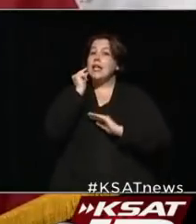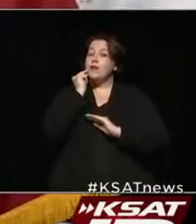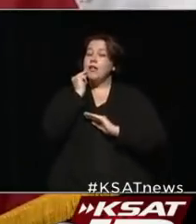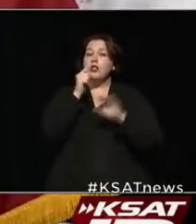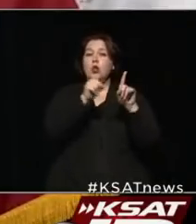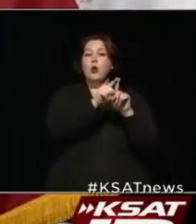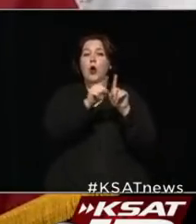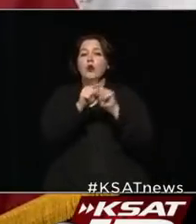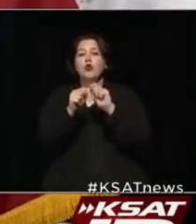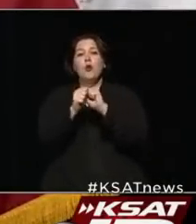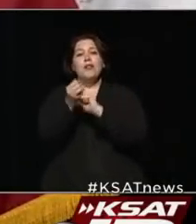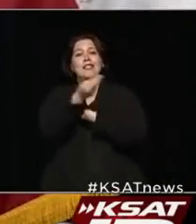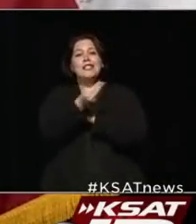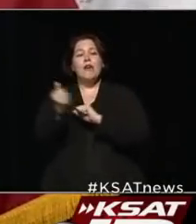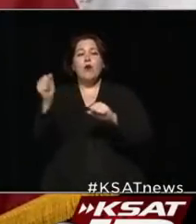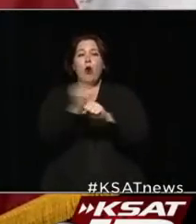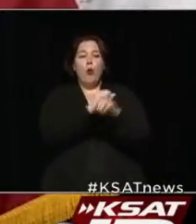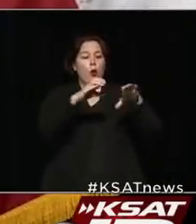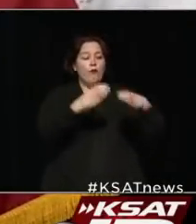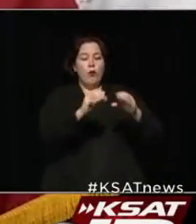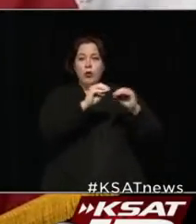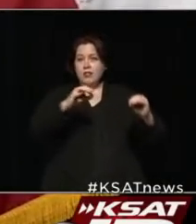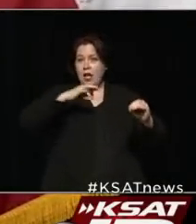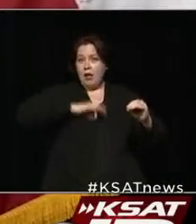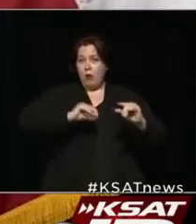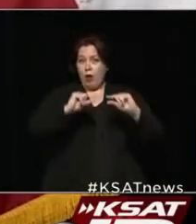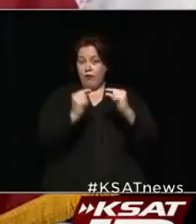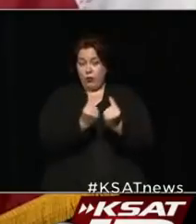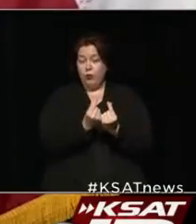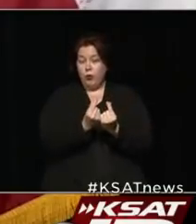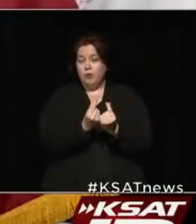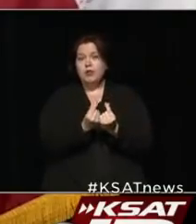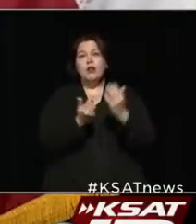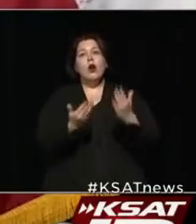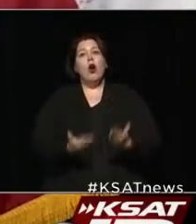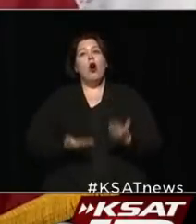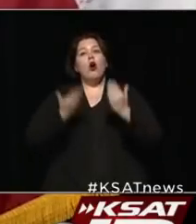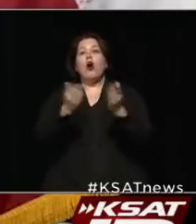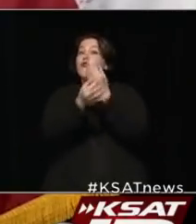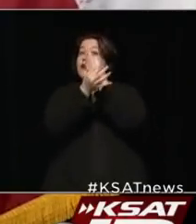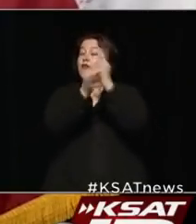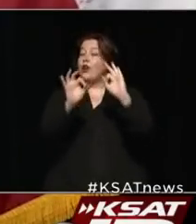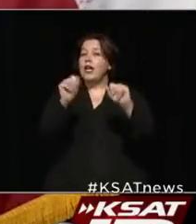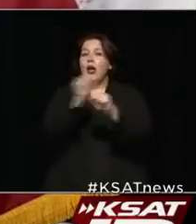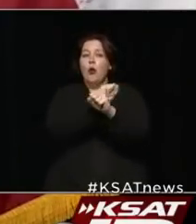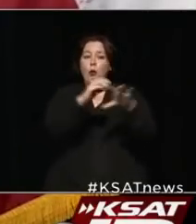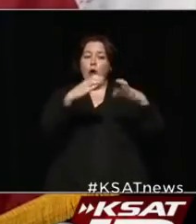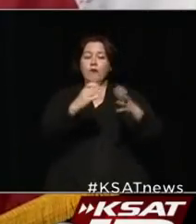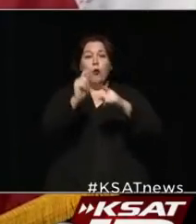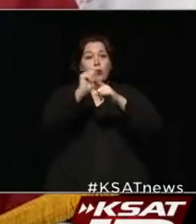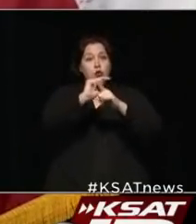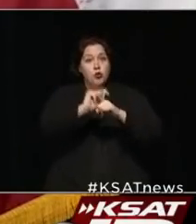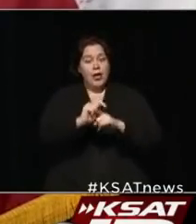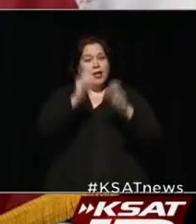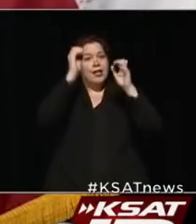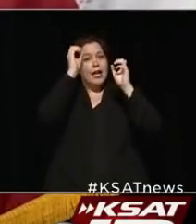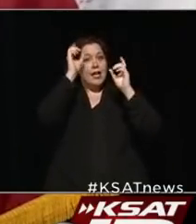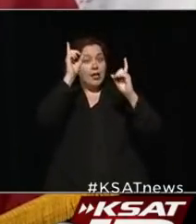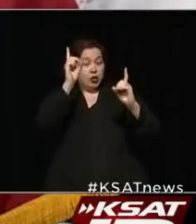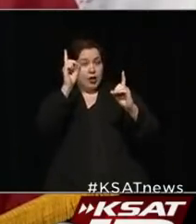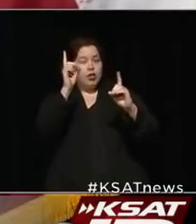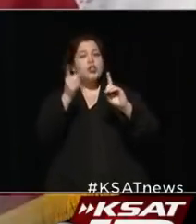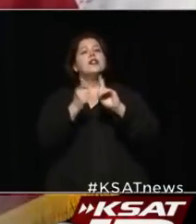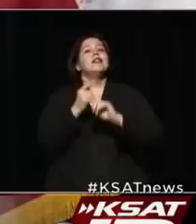along with several workforce nonprofits, is offering free workforce training and education to